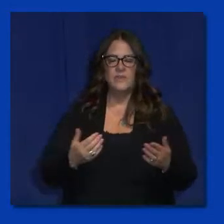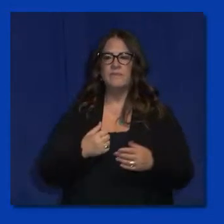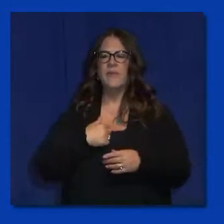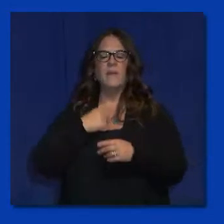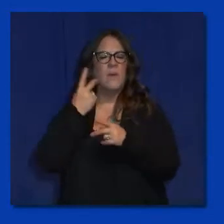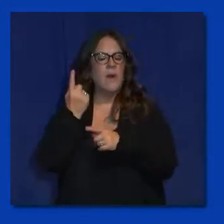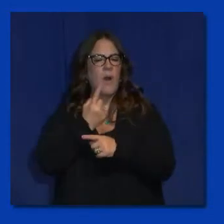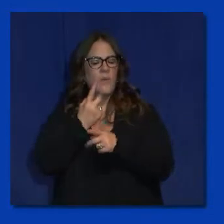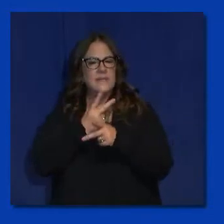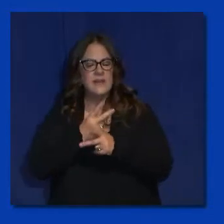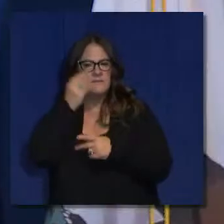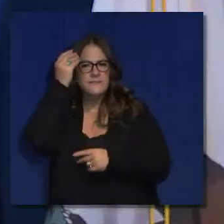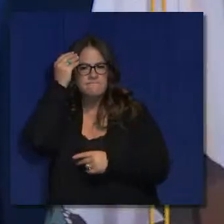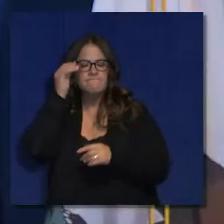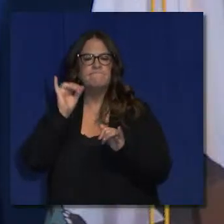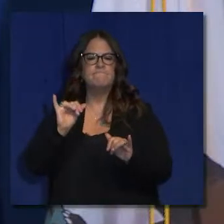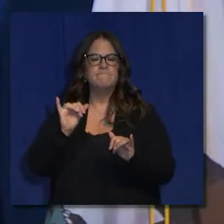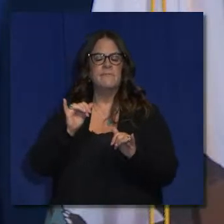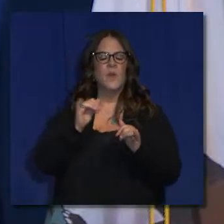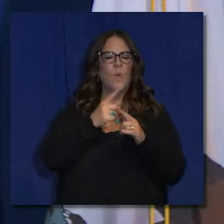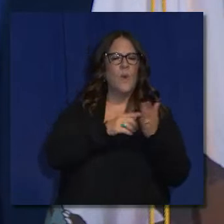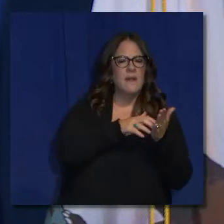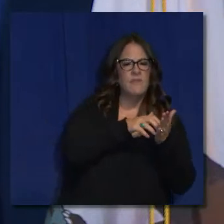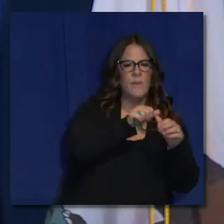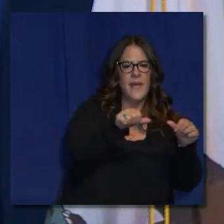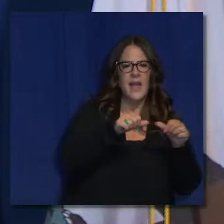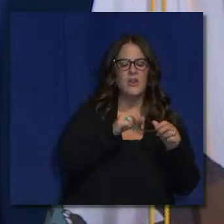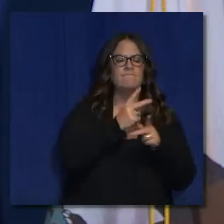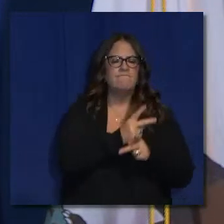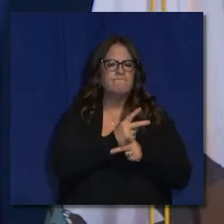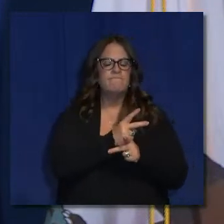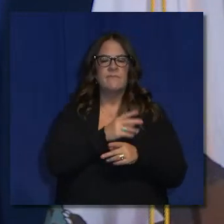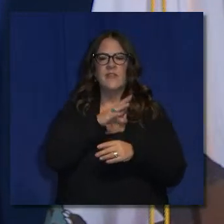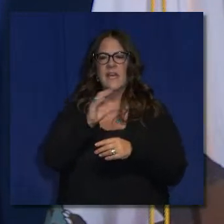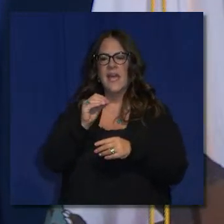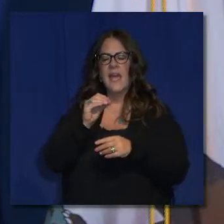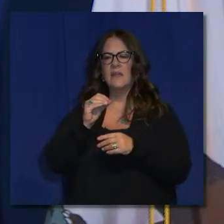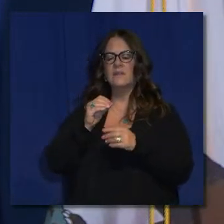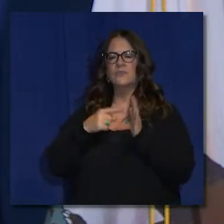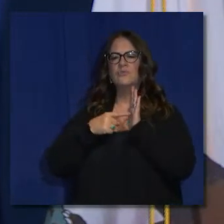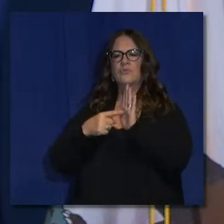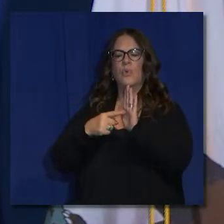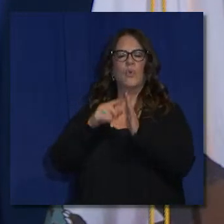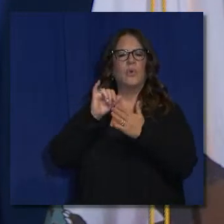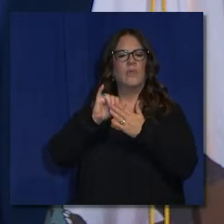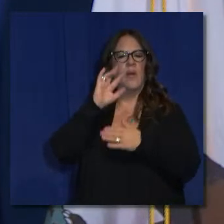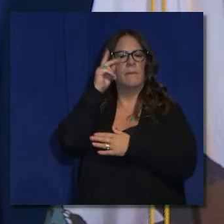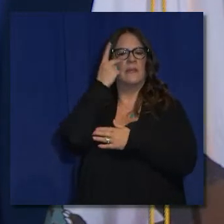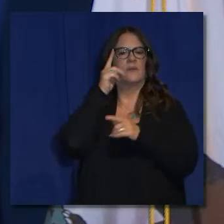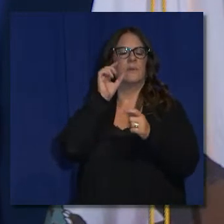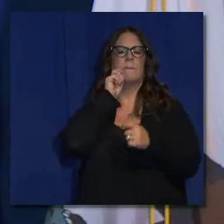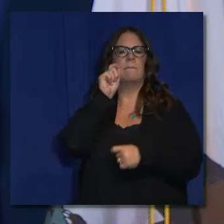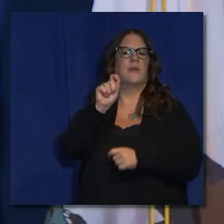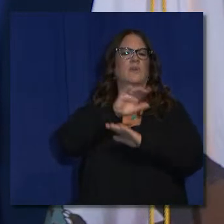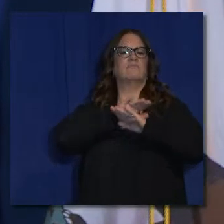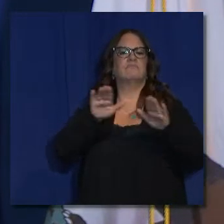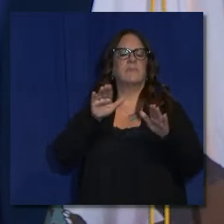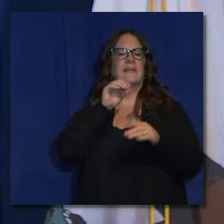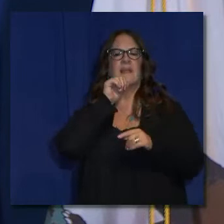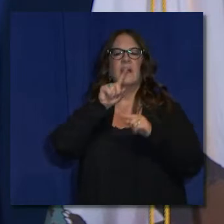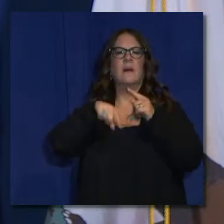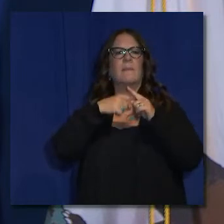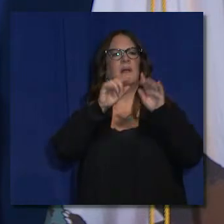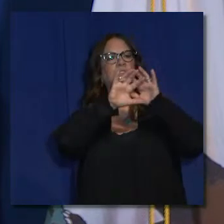of the vulnerabilities and the vagaries reflected geopolitically, reflected politically, period, not just